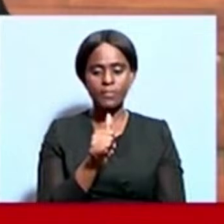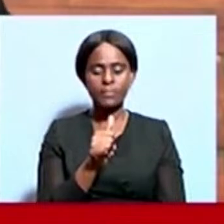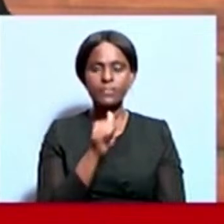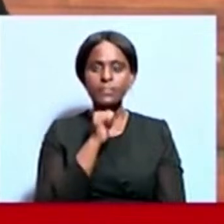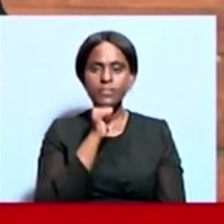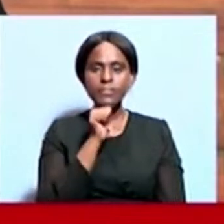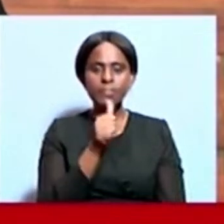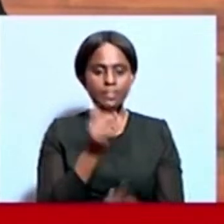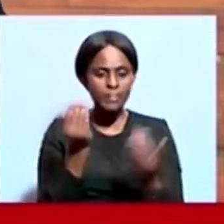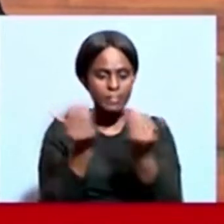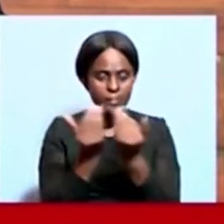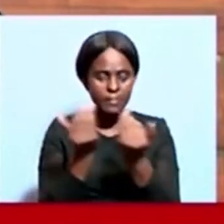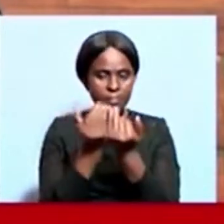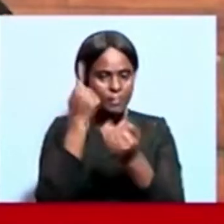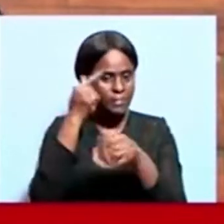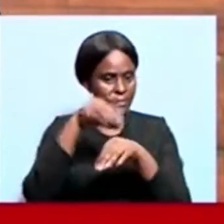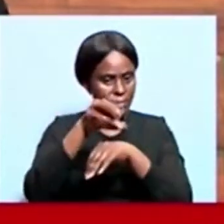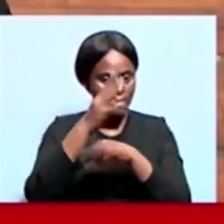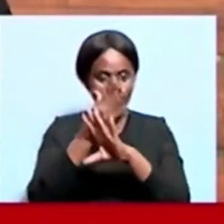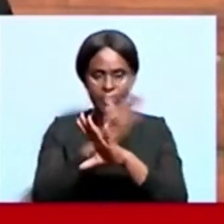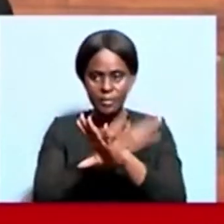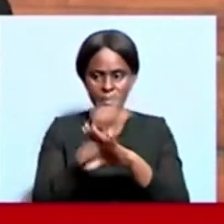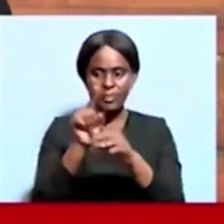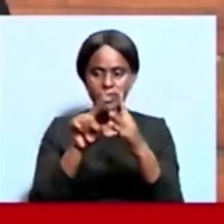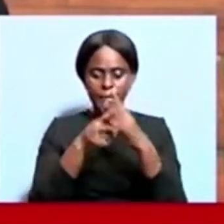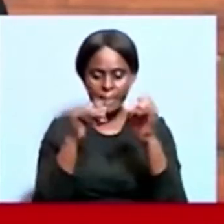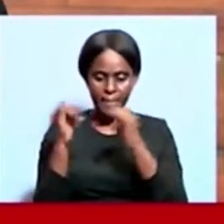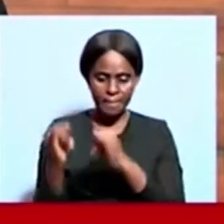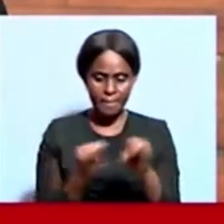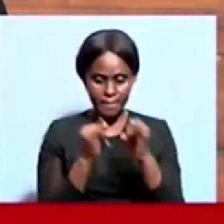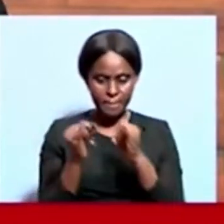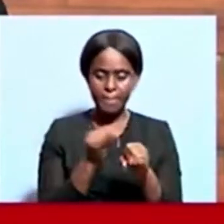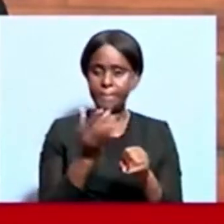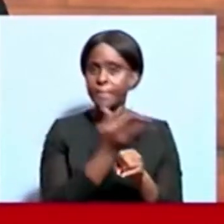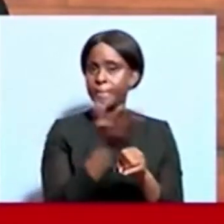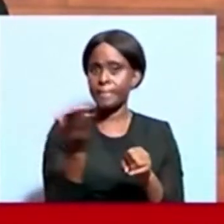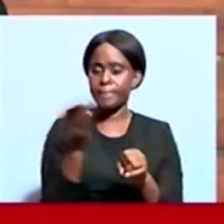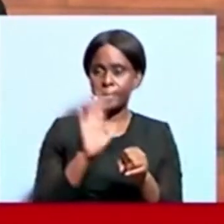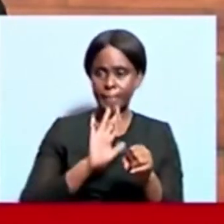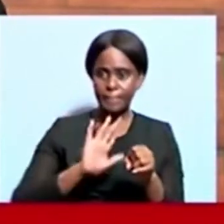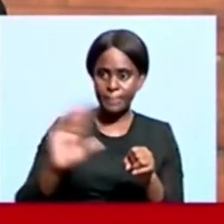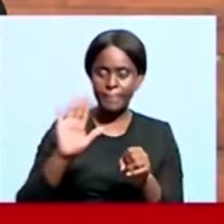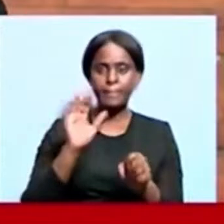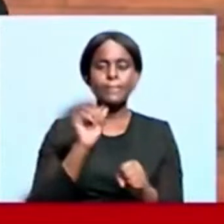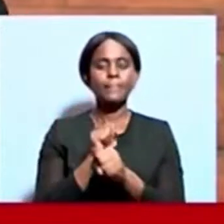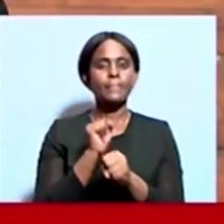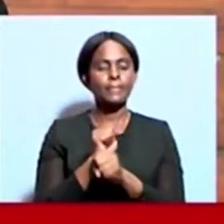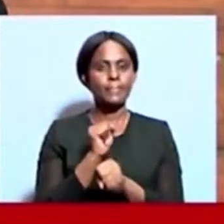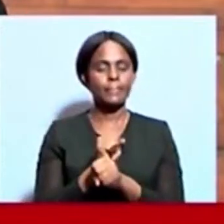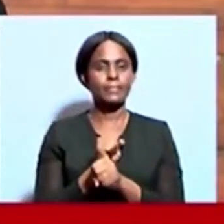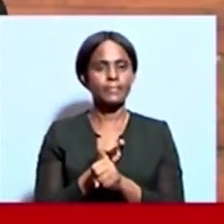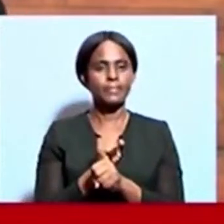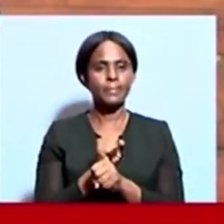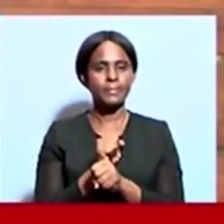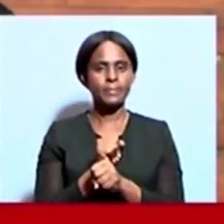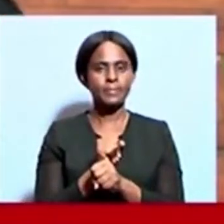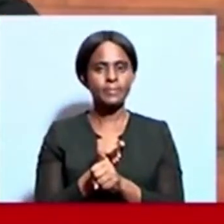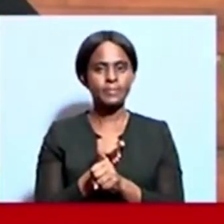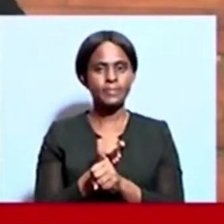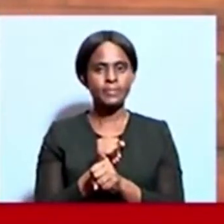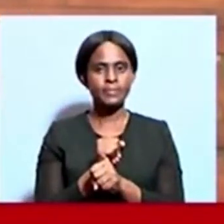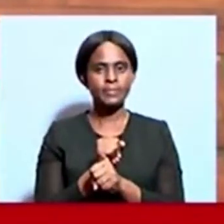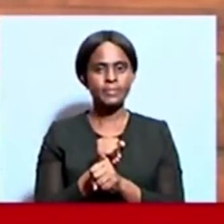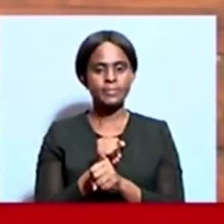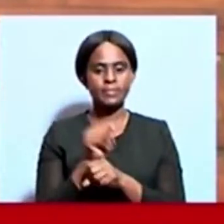seek for guidance before you commenced the implementation of your works? What is